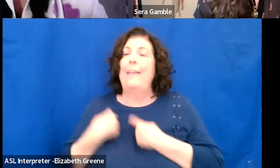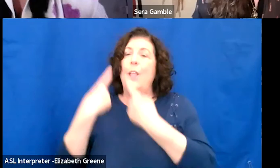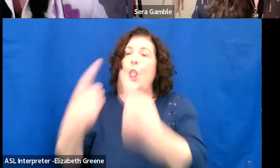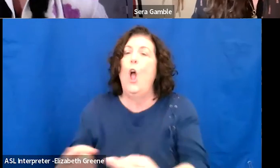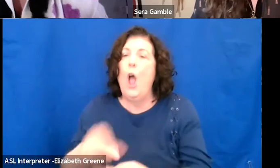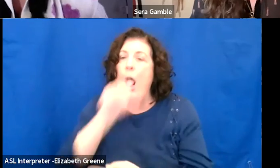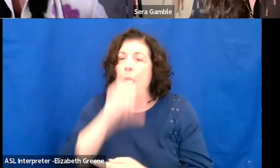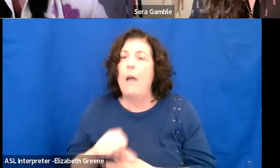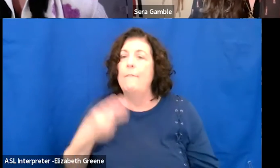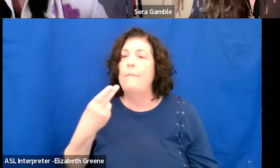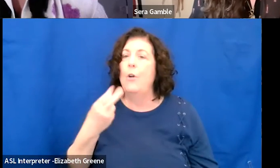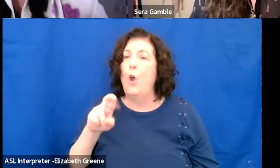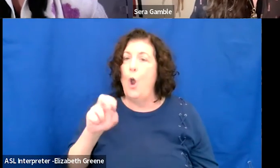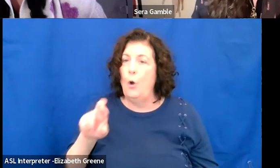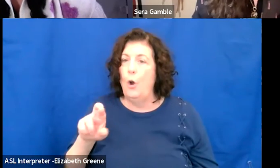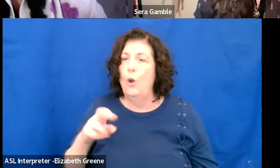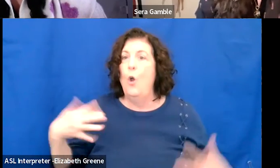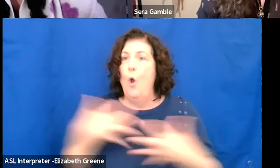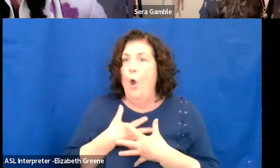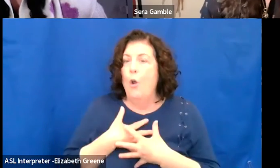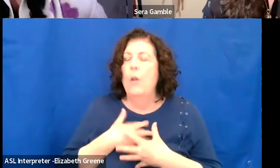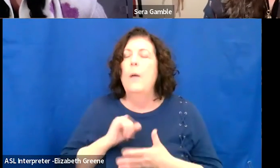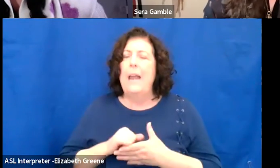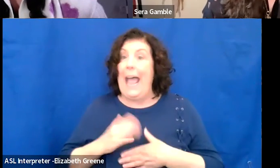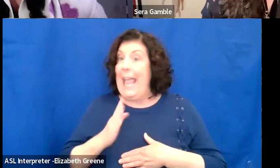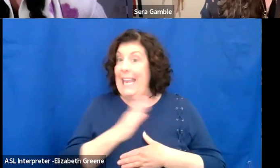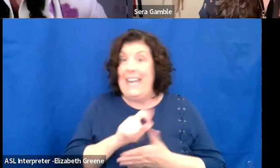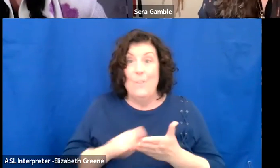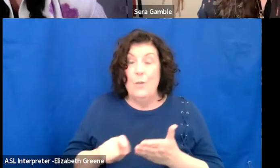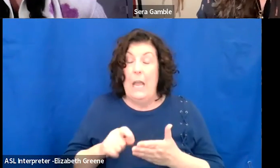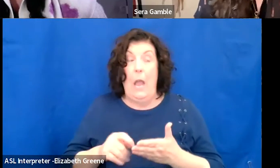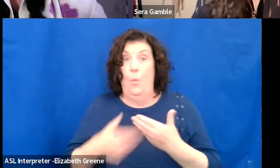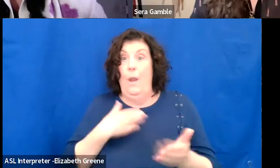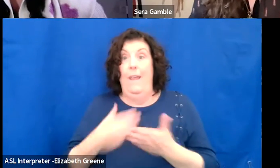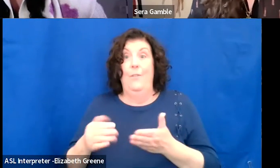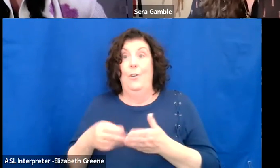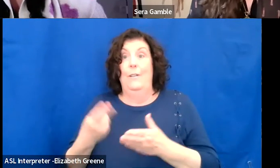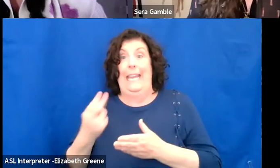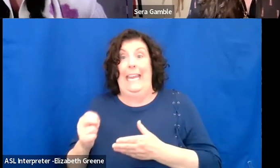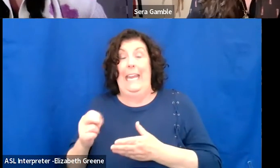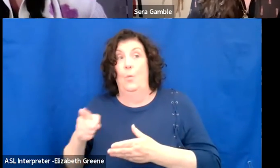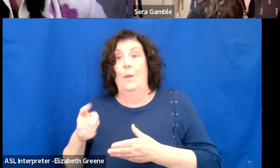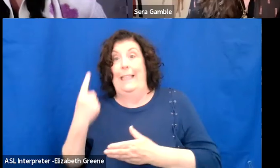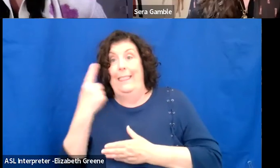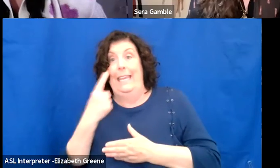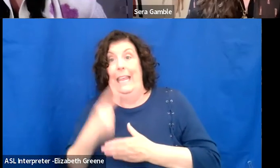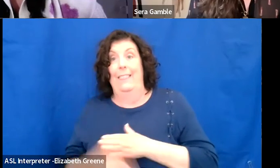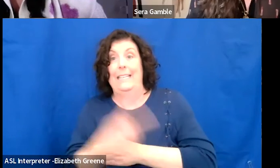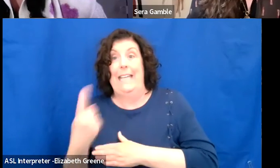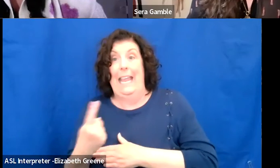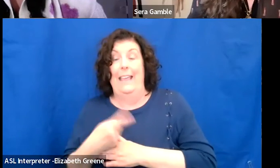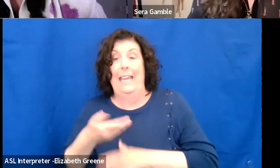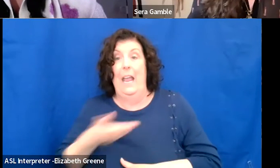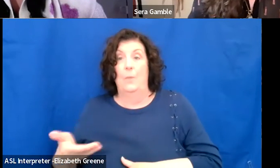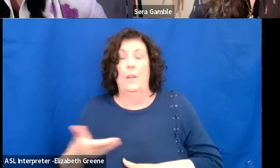I had never written it before. He obviously, whatever he was thinking the day he hired me, it was not, oh my God, this woman can